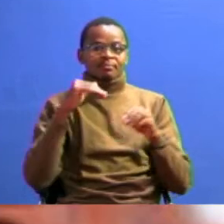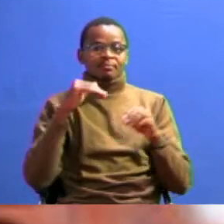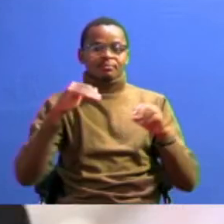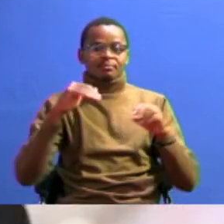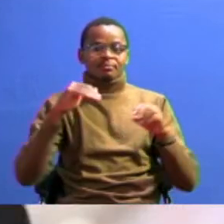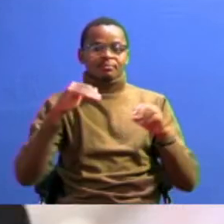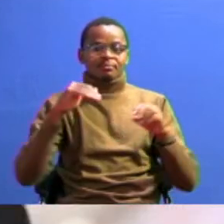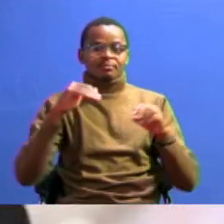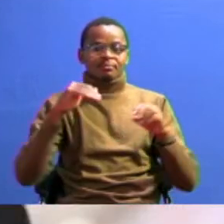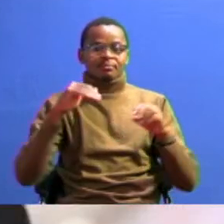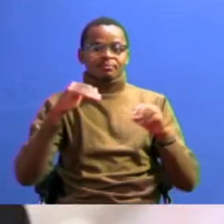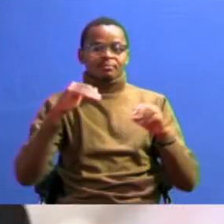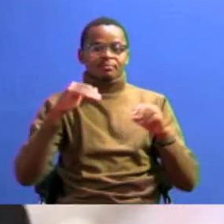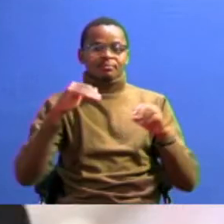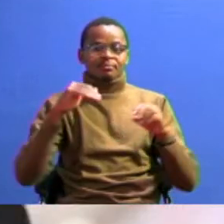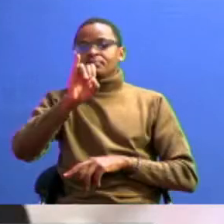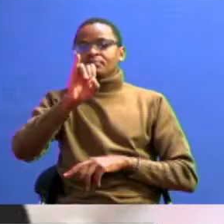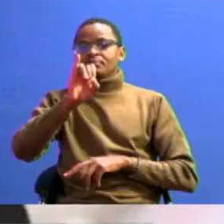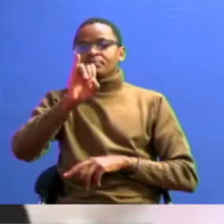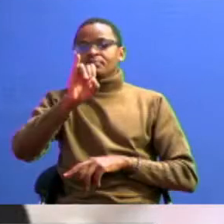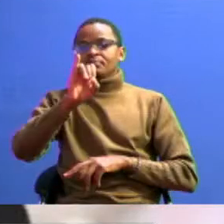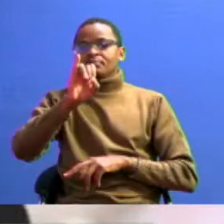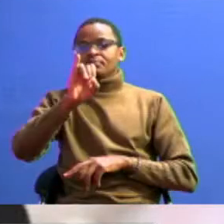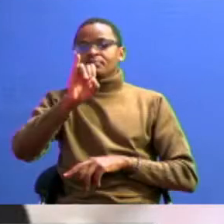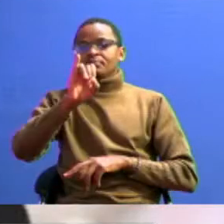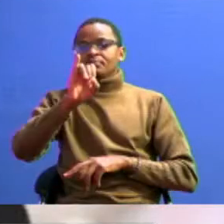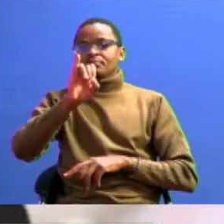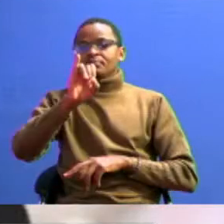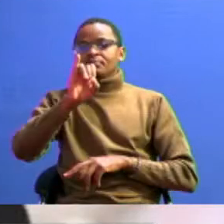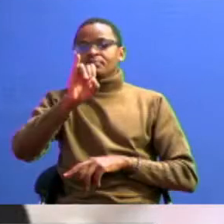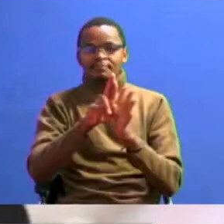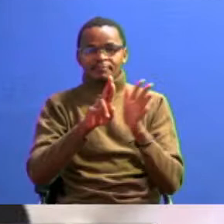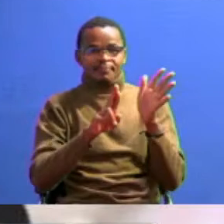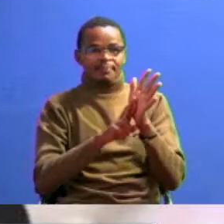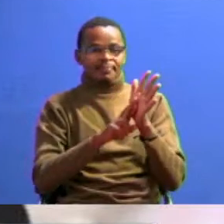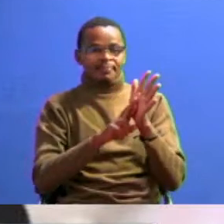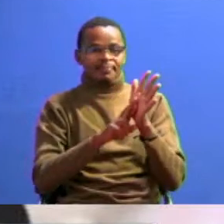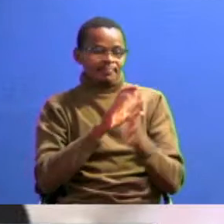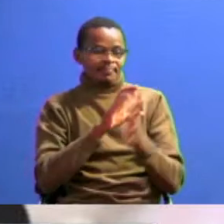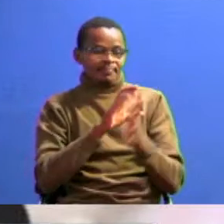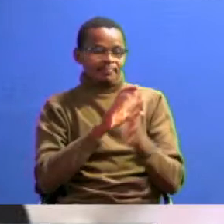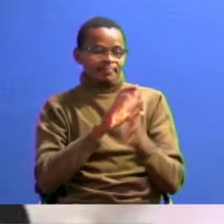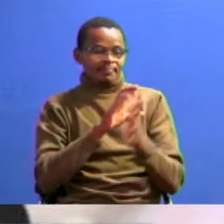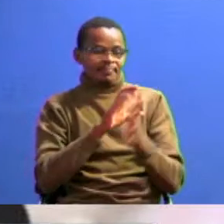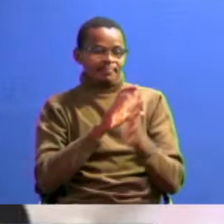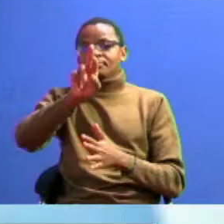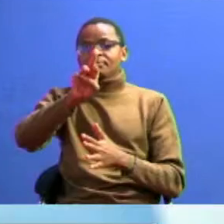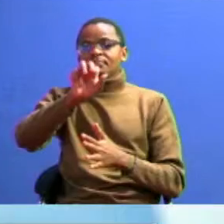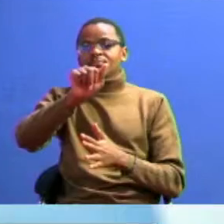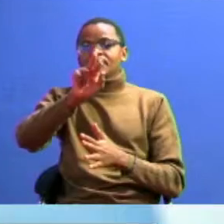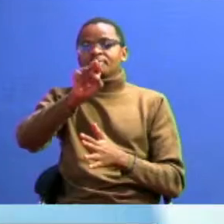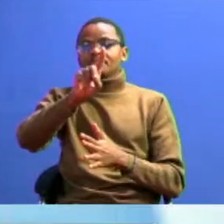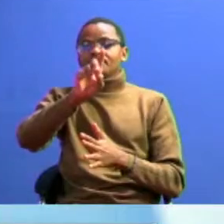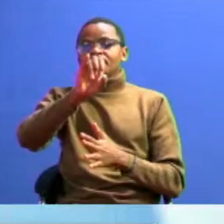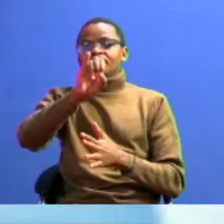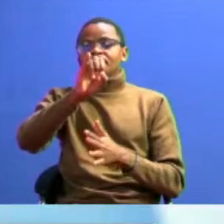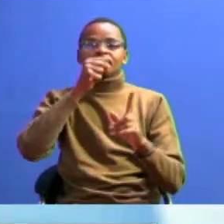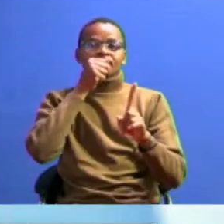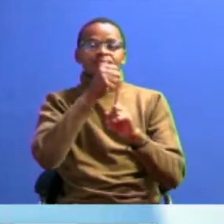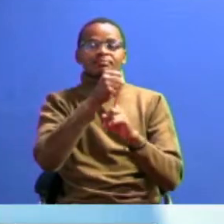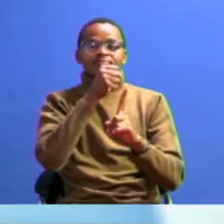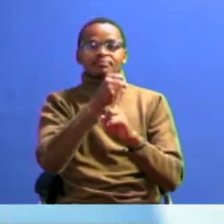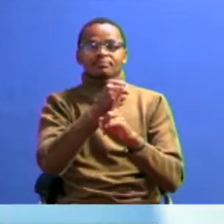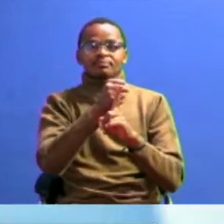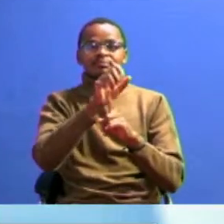Investigations (DCI) revealed that she is the registered proprietor of Amadi and Associates Advocates.